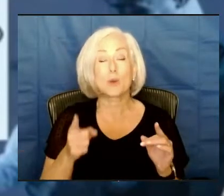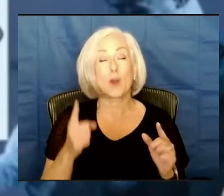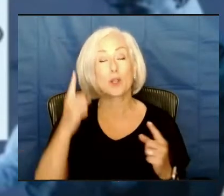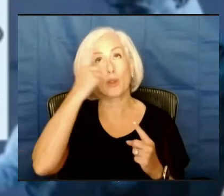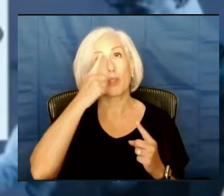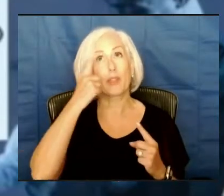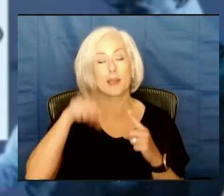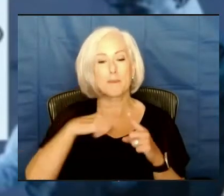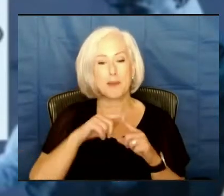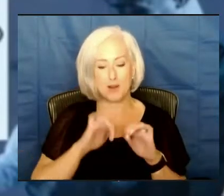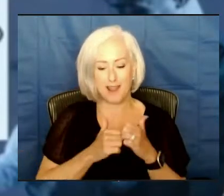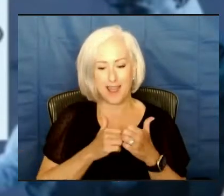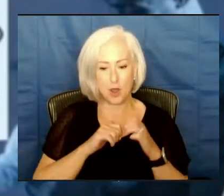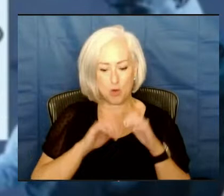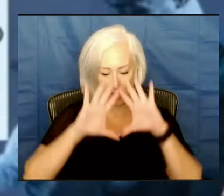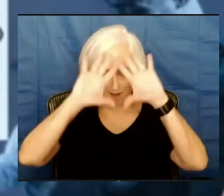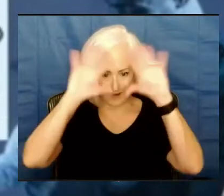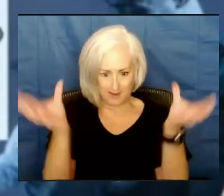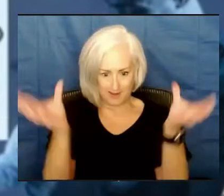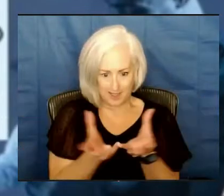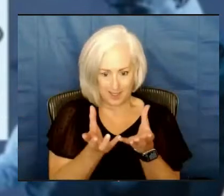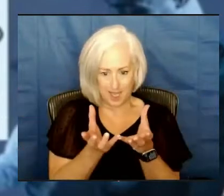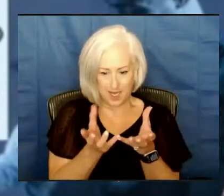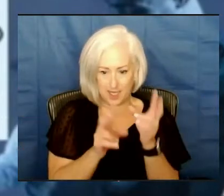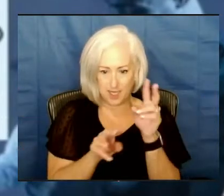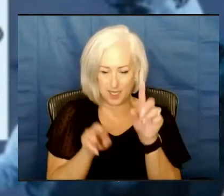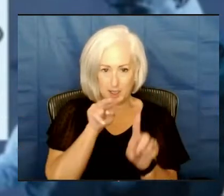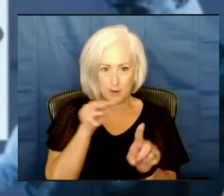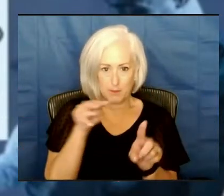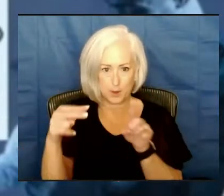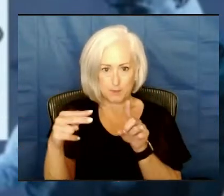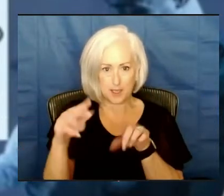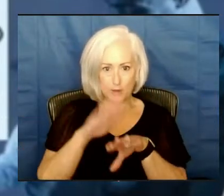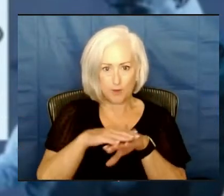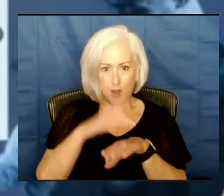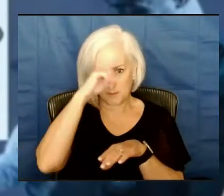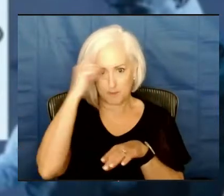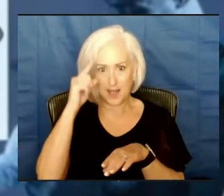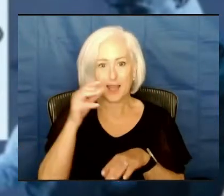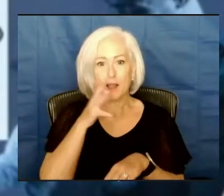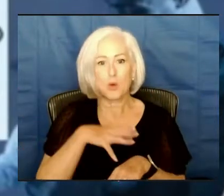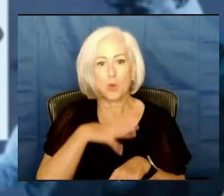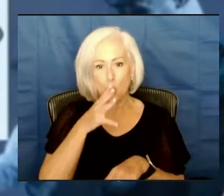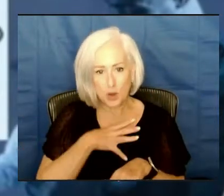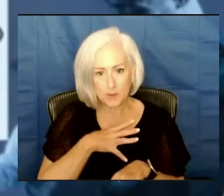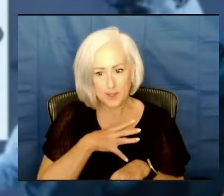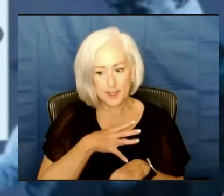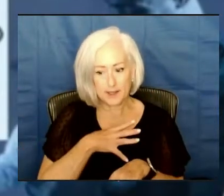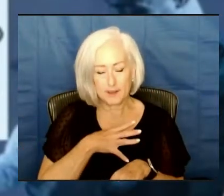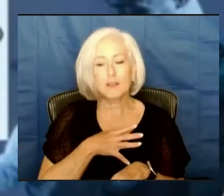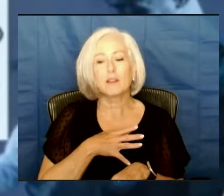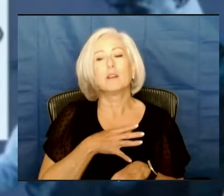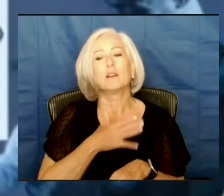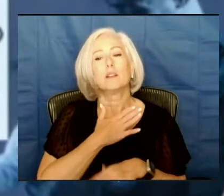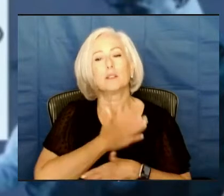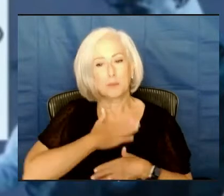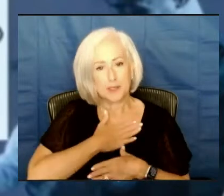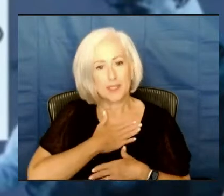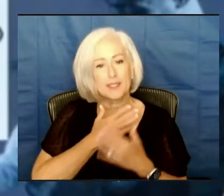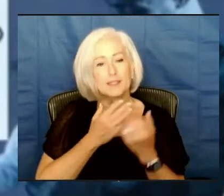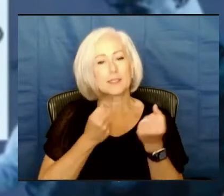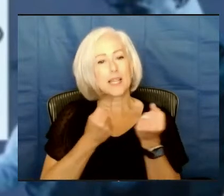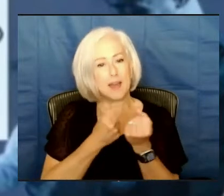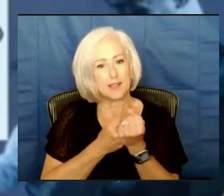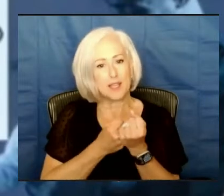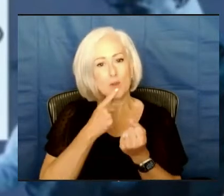how society views Black women, that we would be intentional and we would become advocates for those women. Like, they shouldn't have